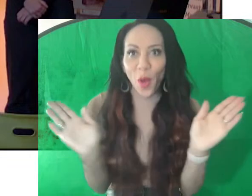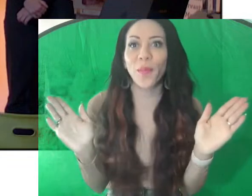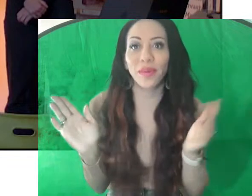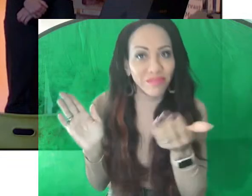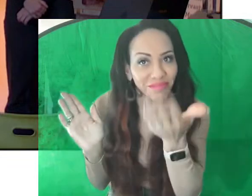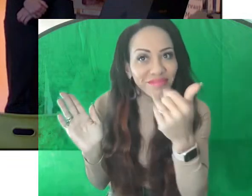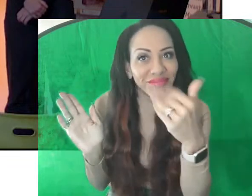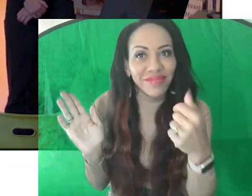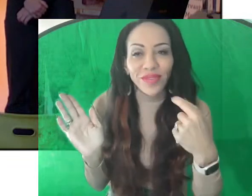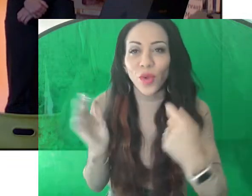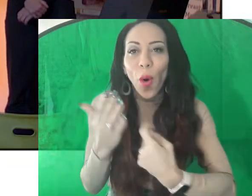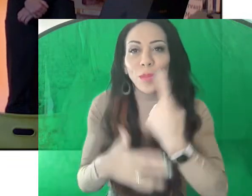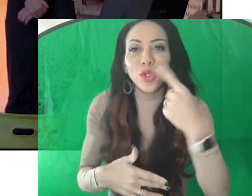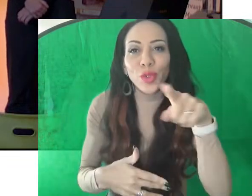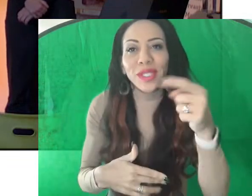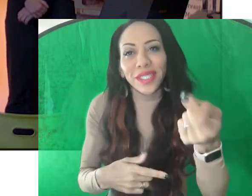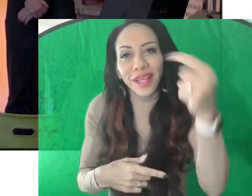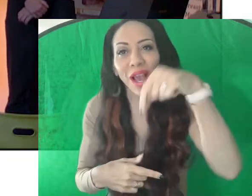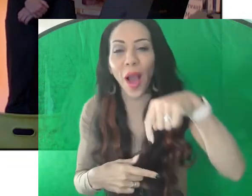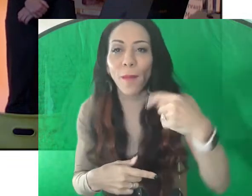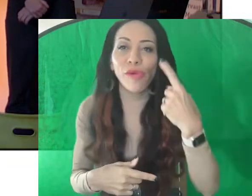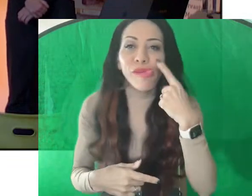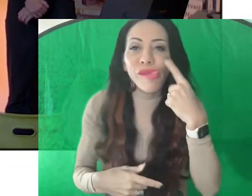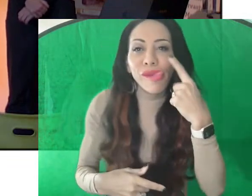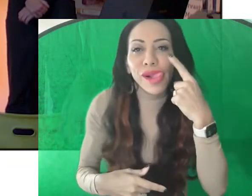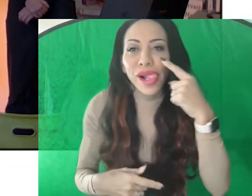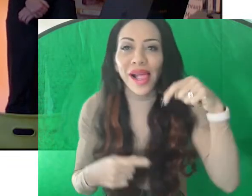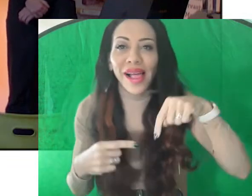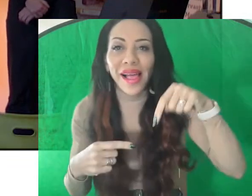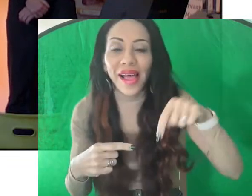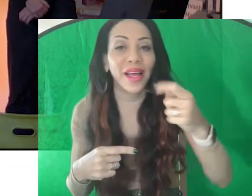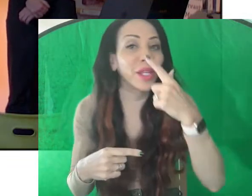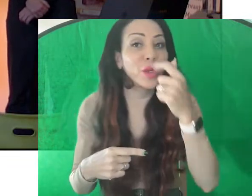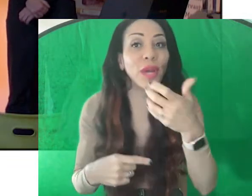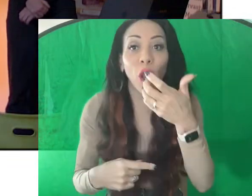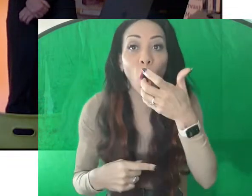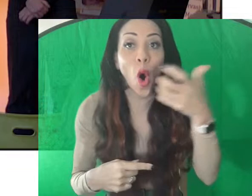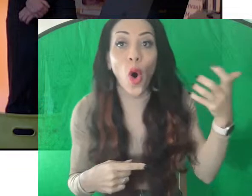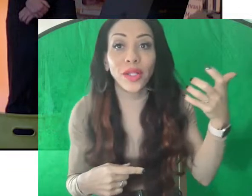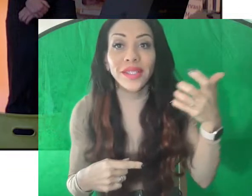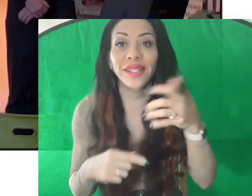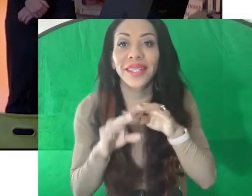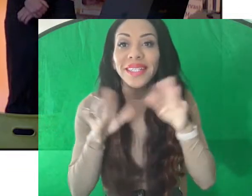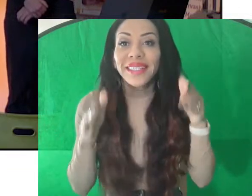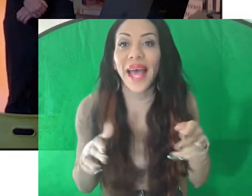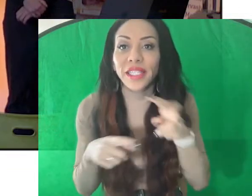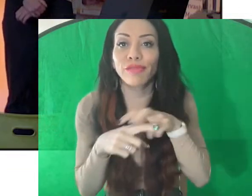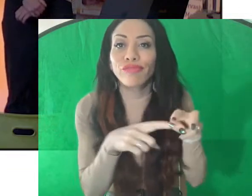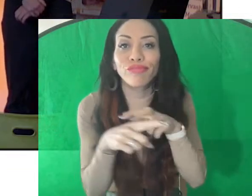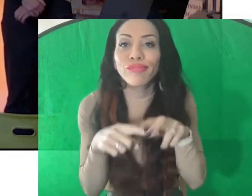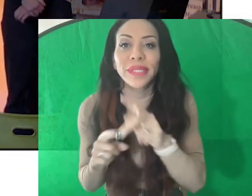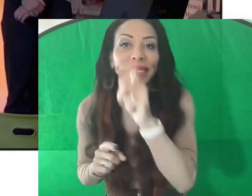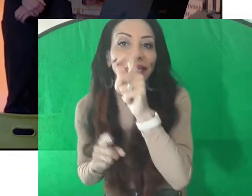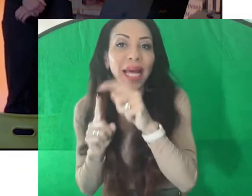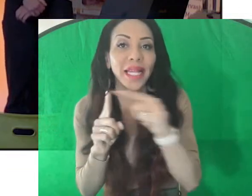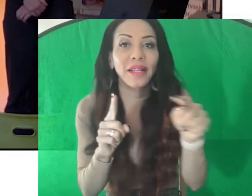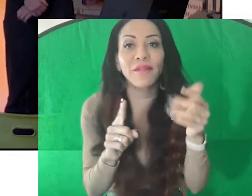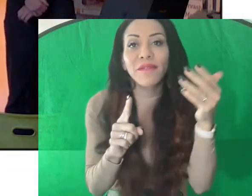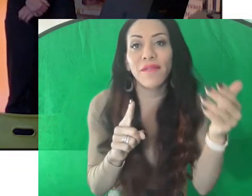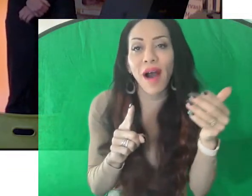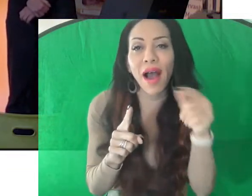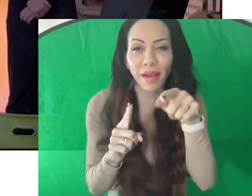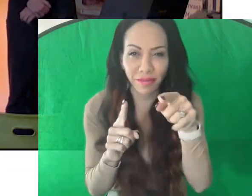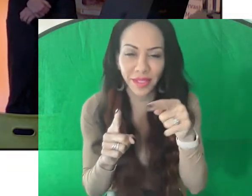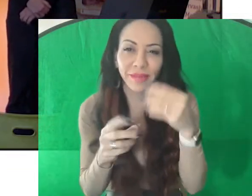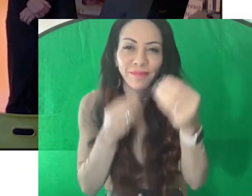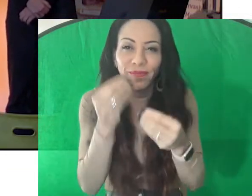in the space. You can hot desk here between 10 and 5 every day. A little bit of housekeeping. Feel free to move around, make a cup of